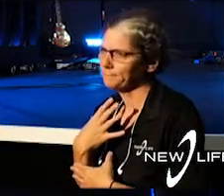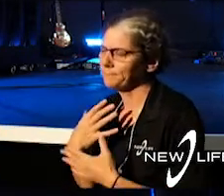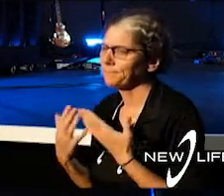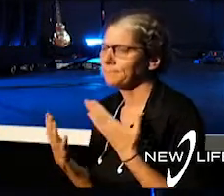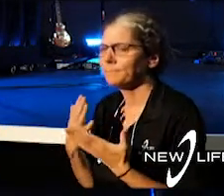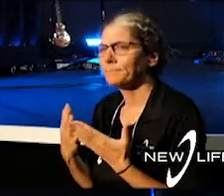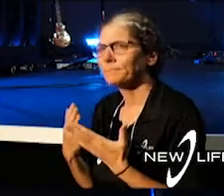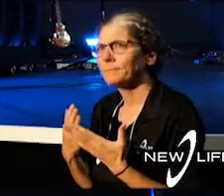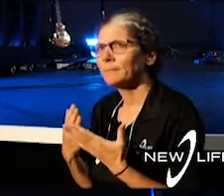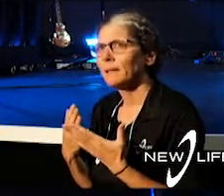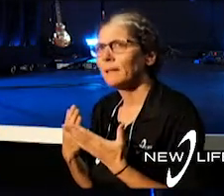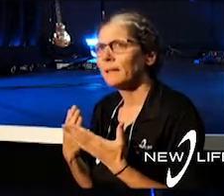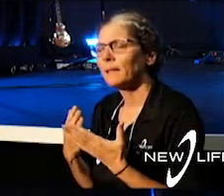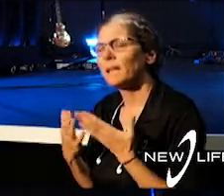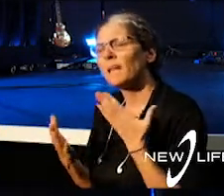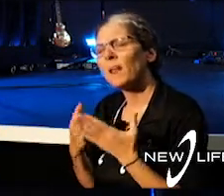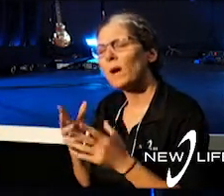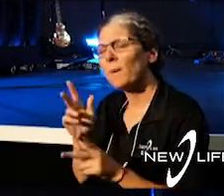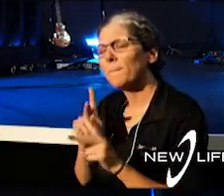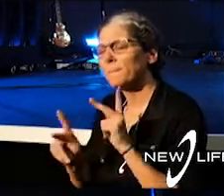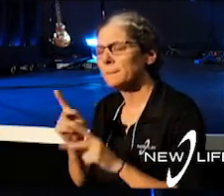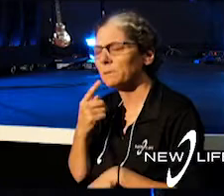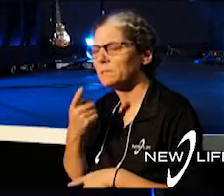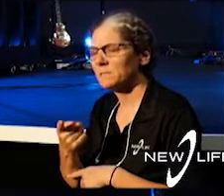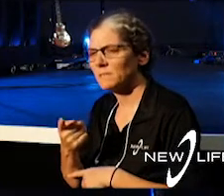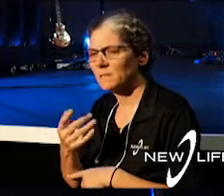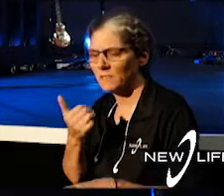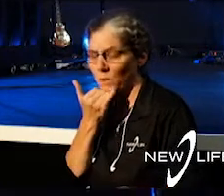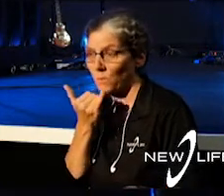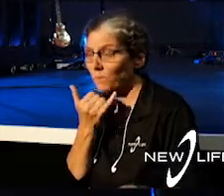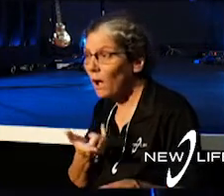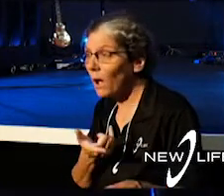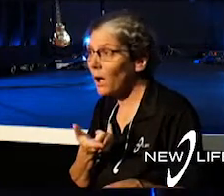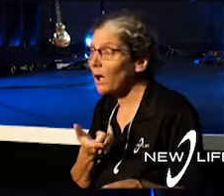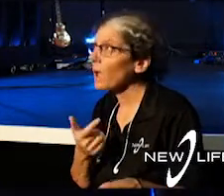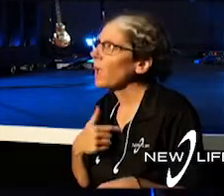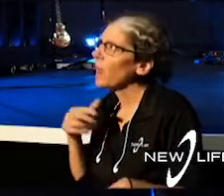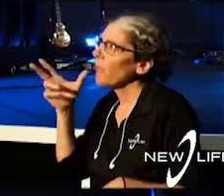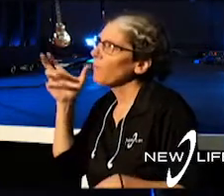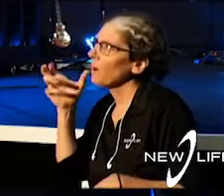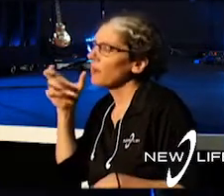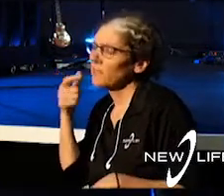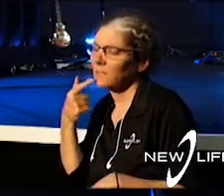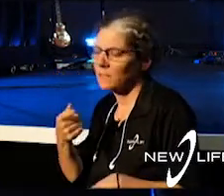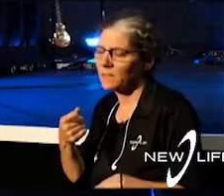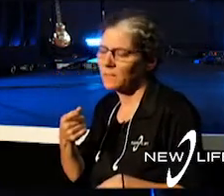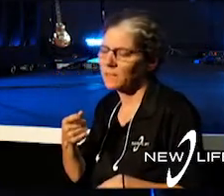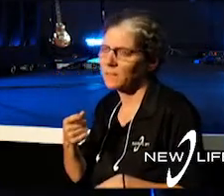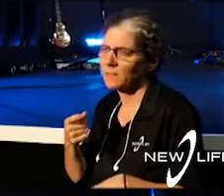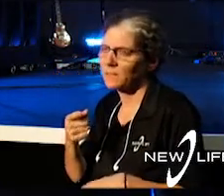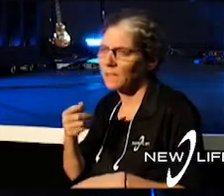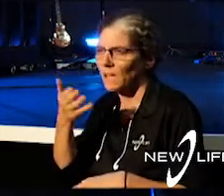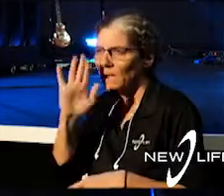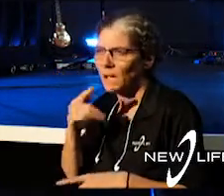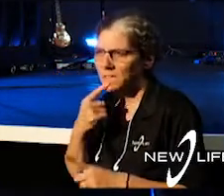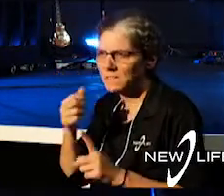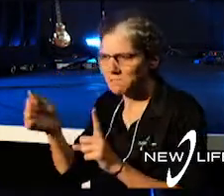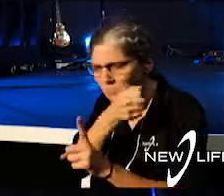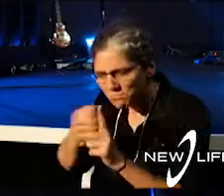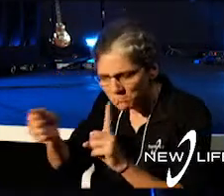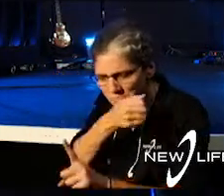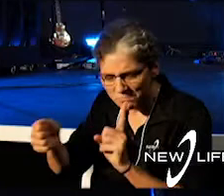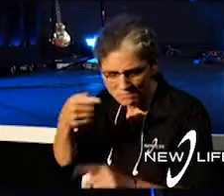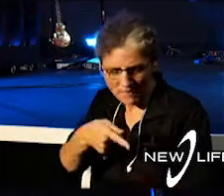mean, people were just accused of spiritual adultery. I would expect to hear, "But he gives them a beatdown.